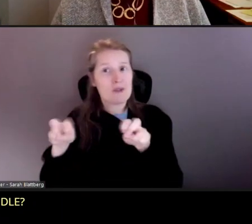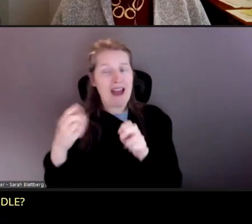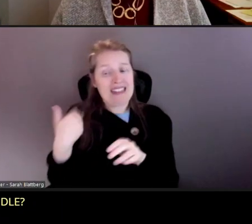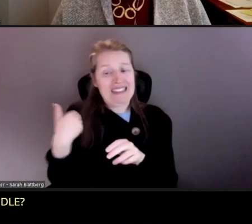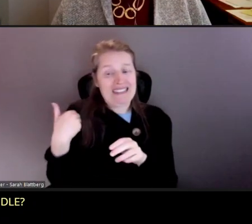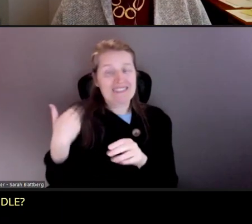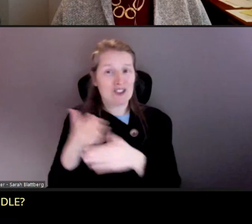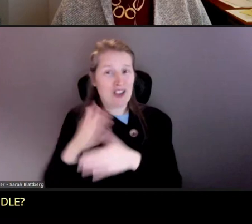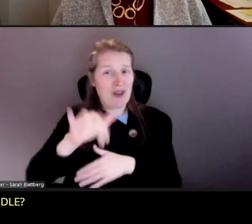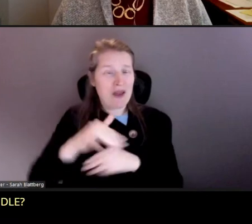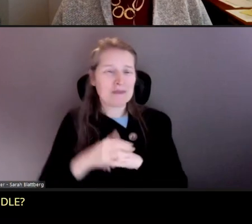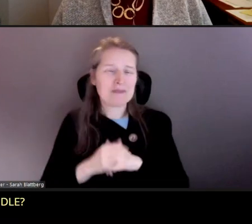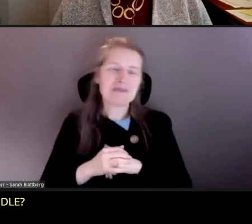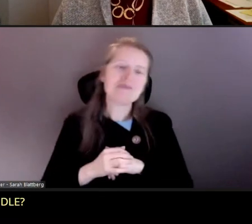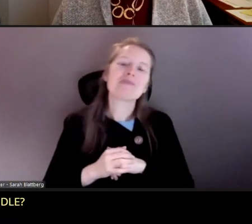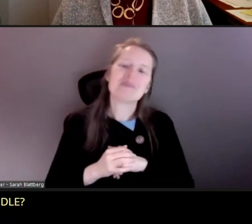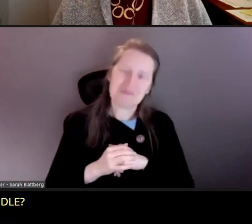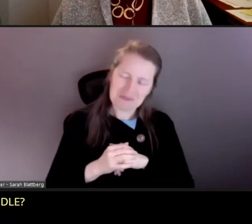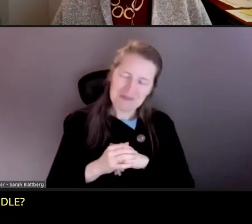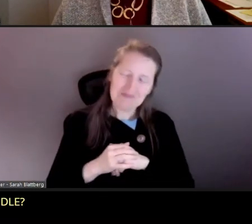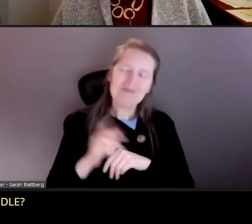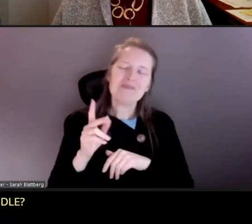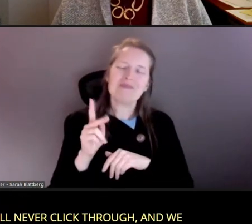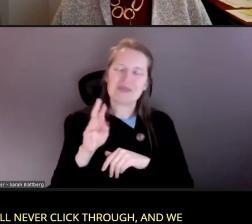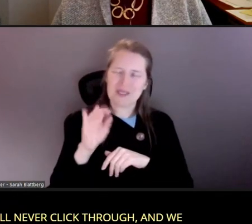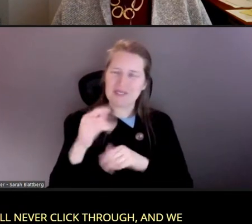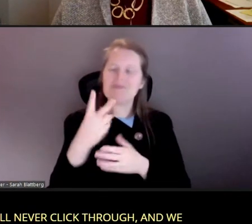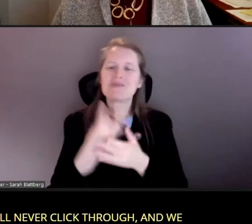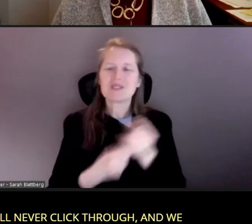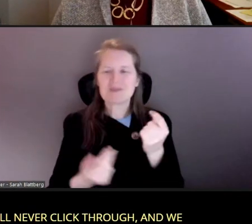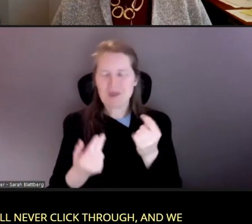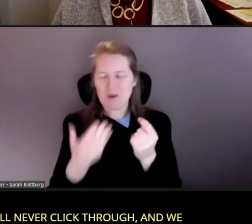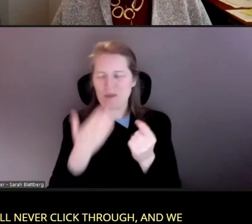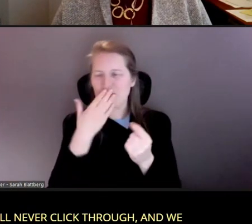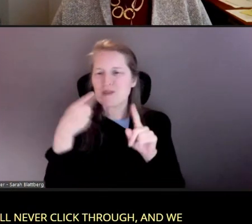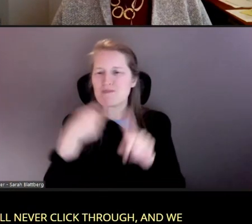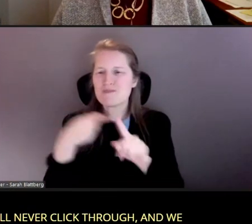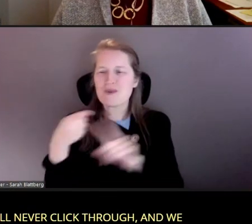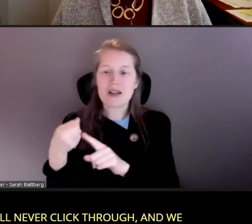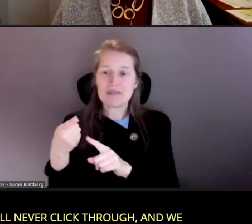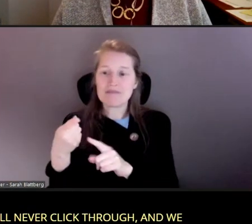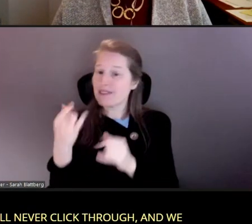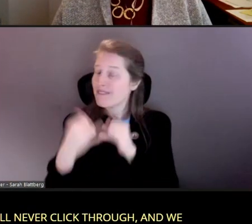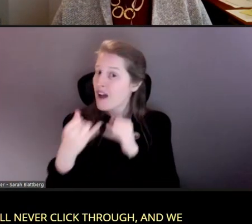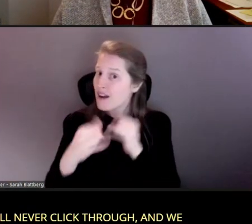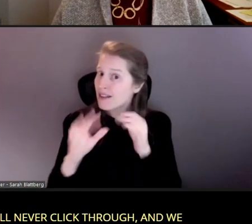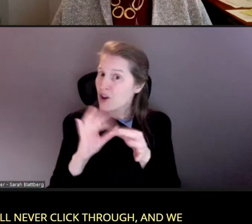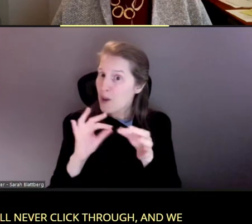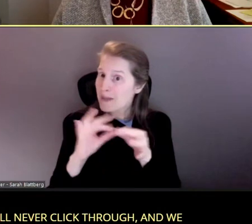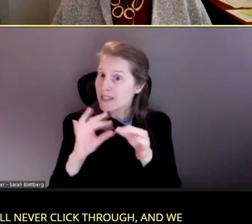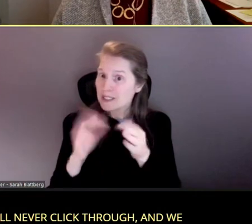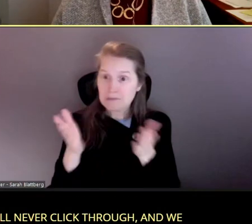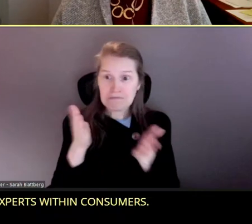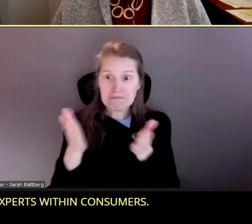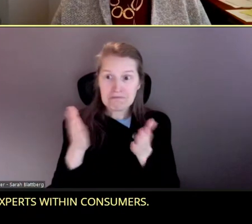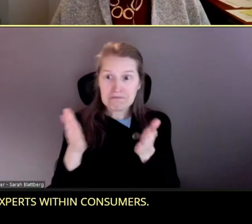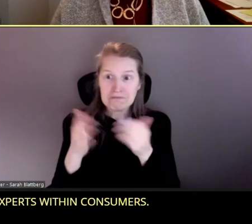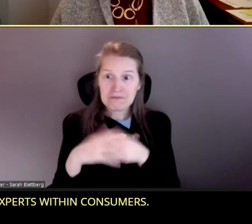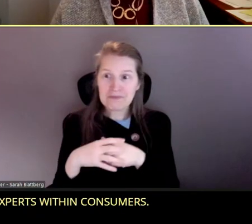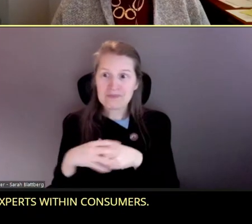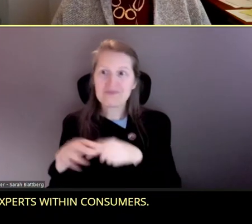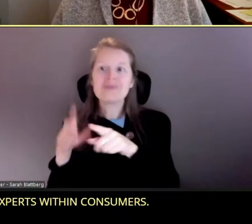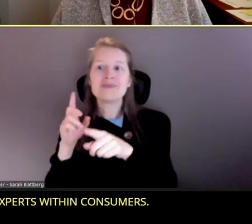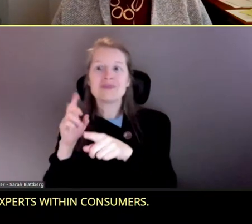you. Any final thoughts, things we should consider, points that we haven't mentioned today? Test with your